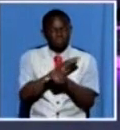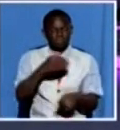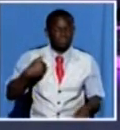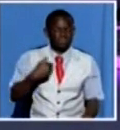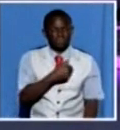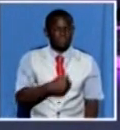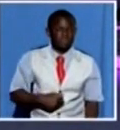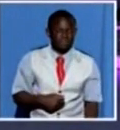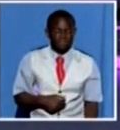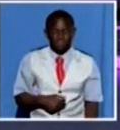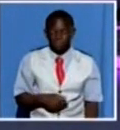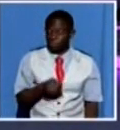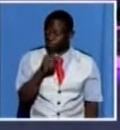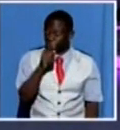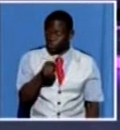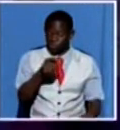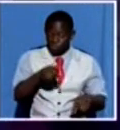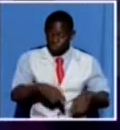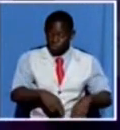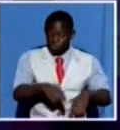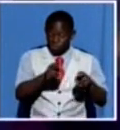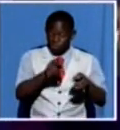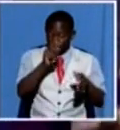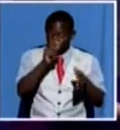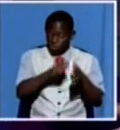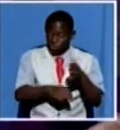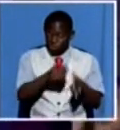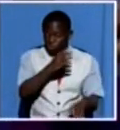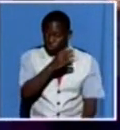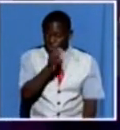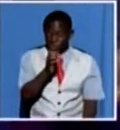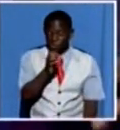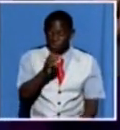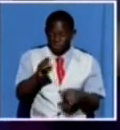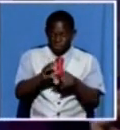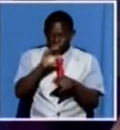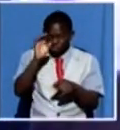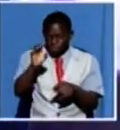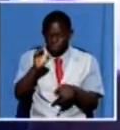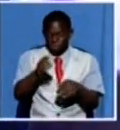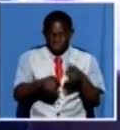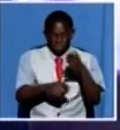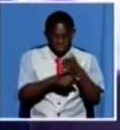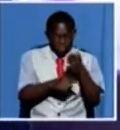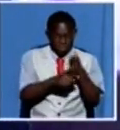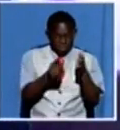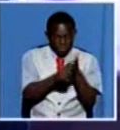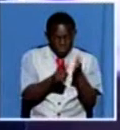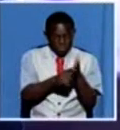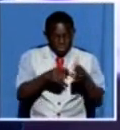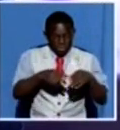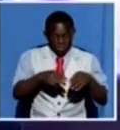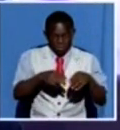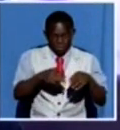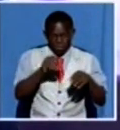the airport that is being done by the Chinese, both on the Copper Belt and in Lusaka, the township roads on the Copper Belt, and the Mungu